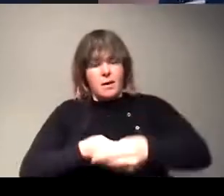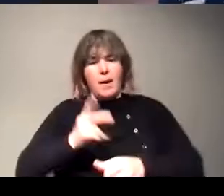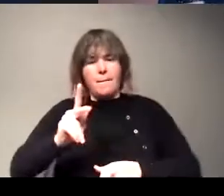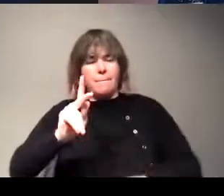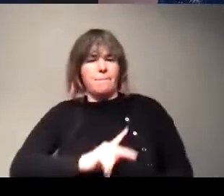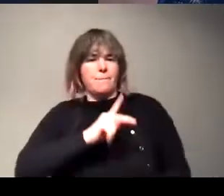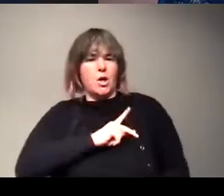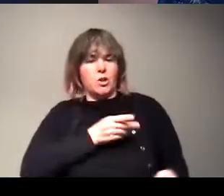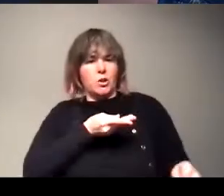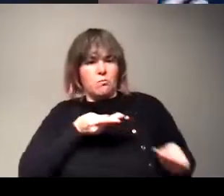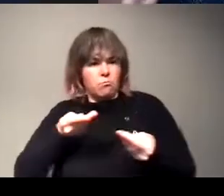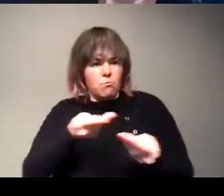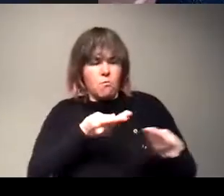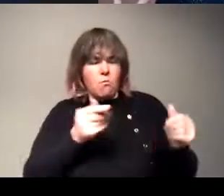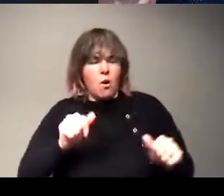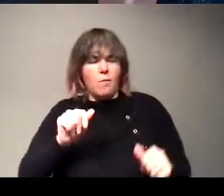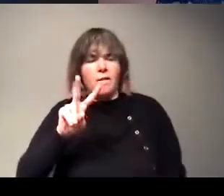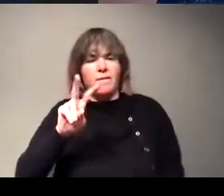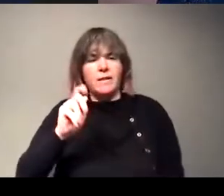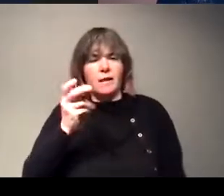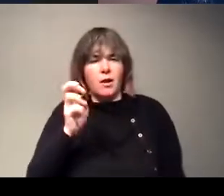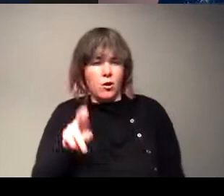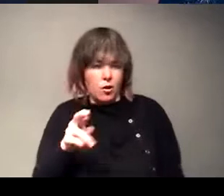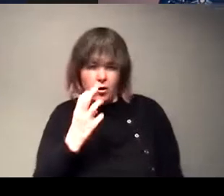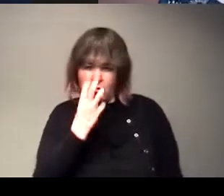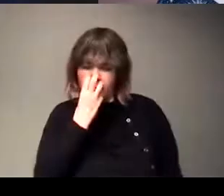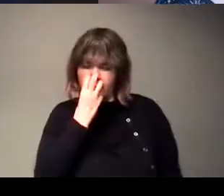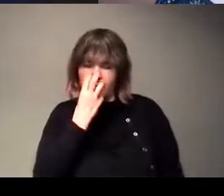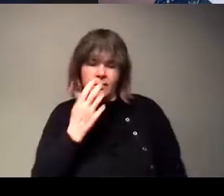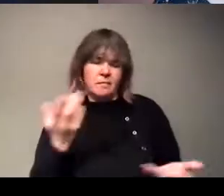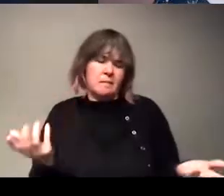ventilator, in some sense. That's how I imagine it.